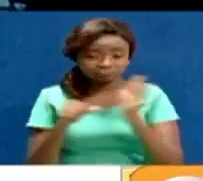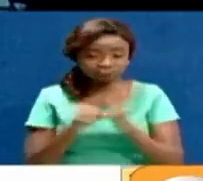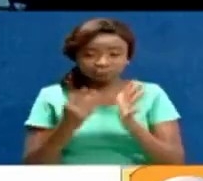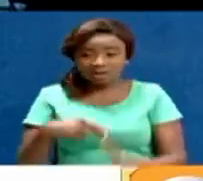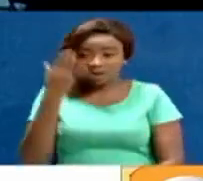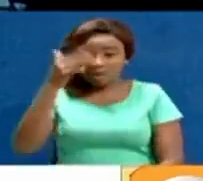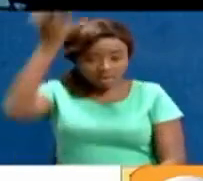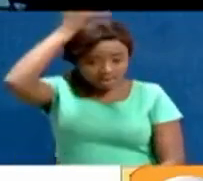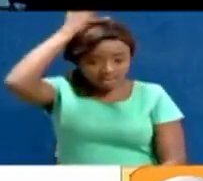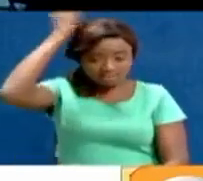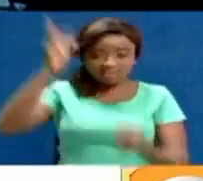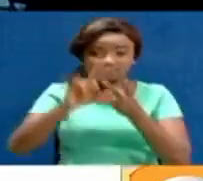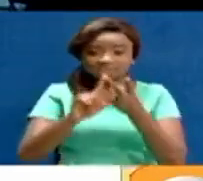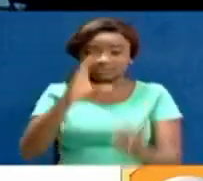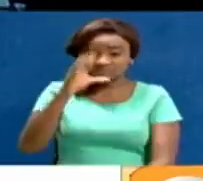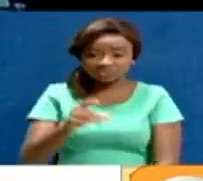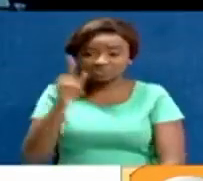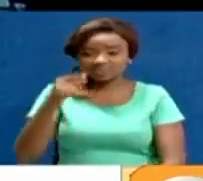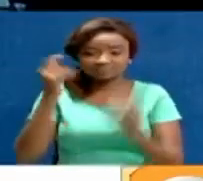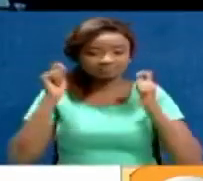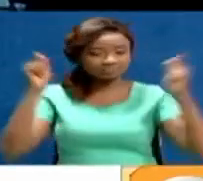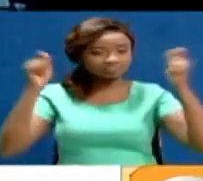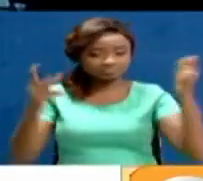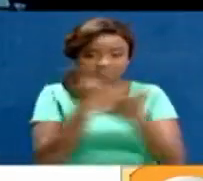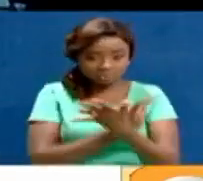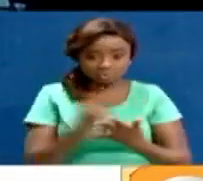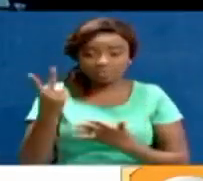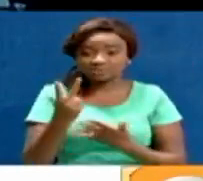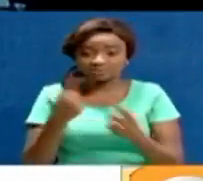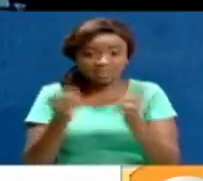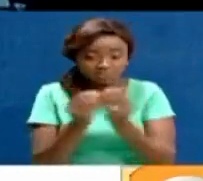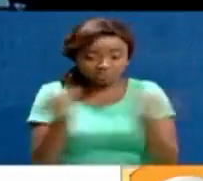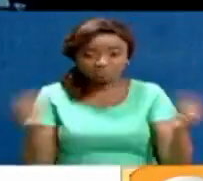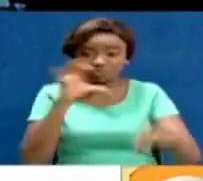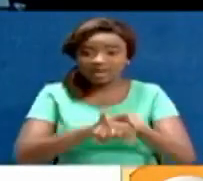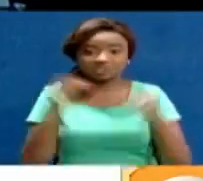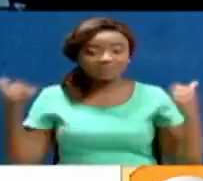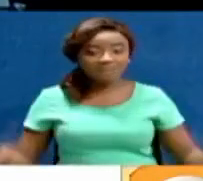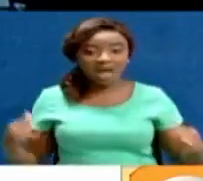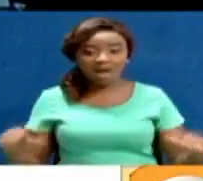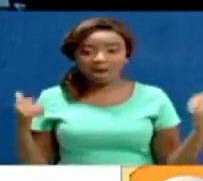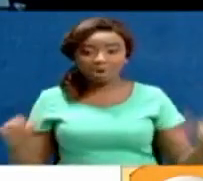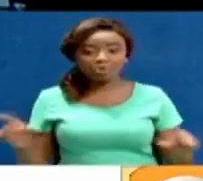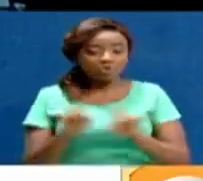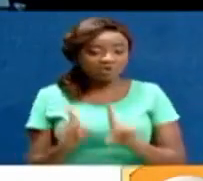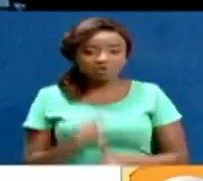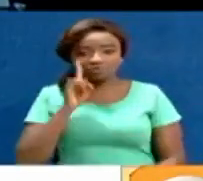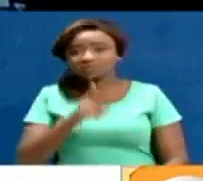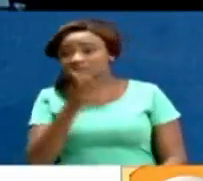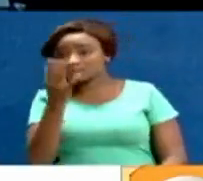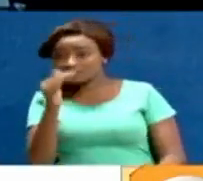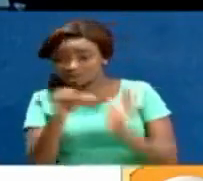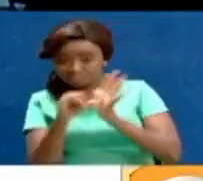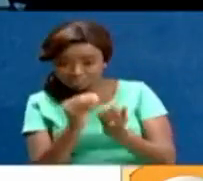With the nurses and clinical officer strike entering the second week, there is still no deal with their employers, nor an end in sight to